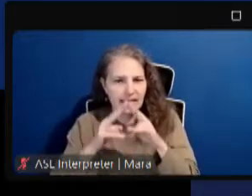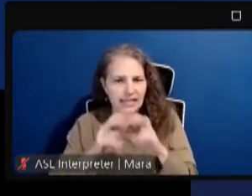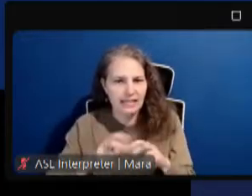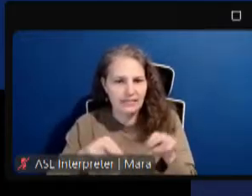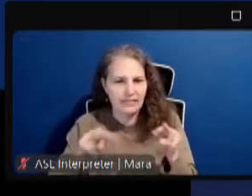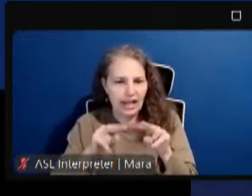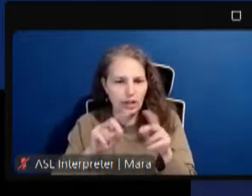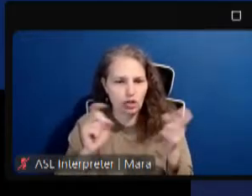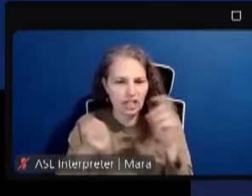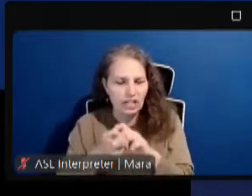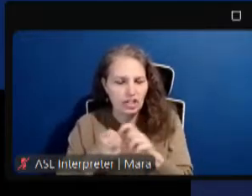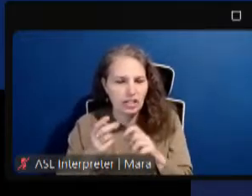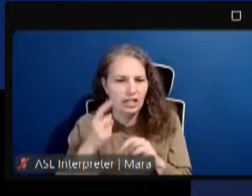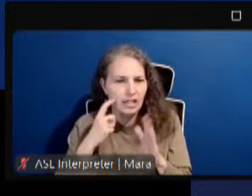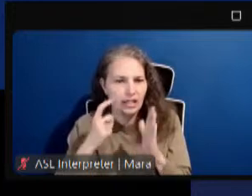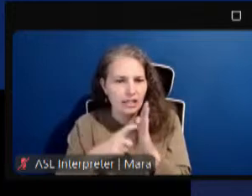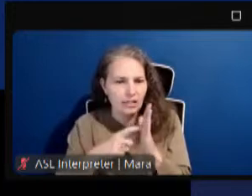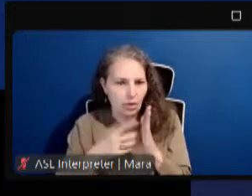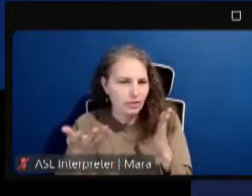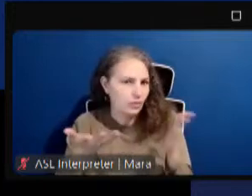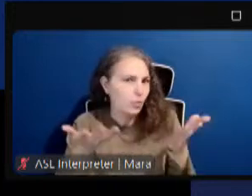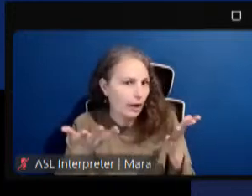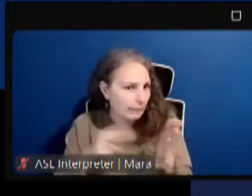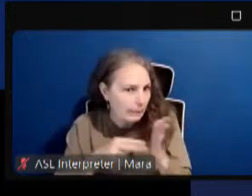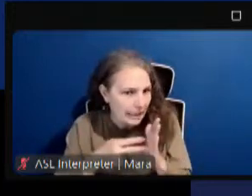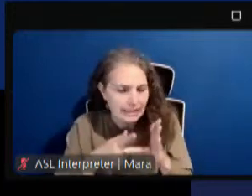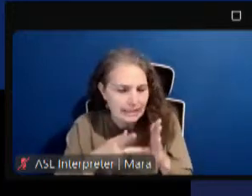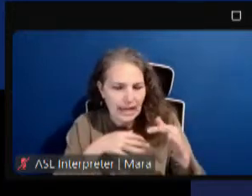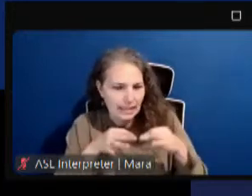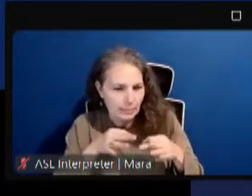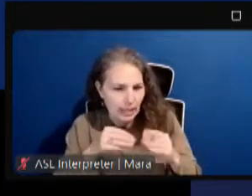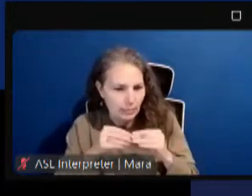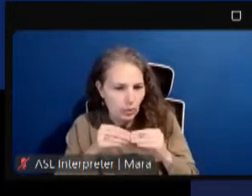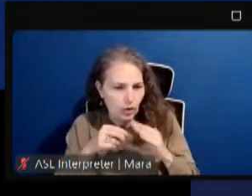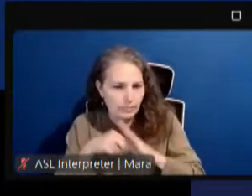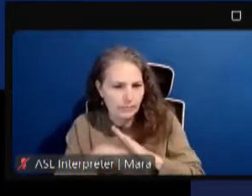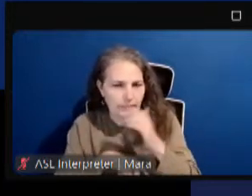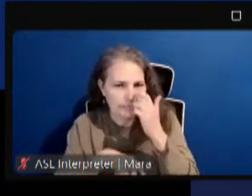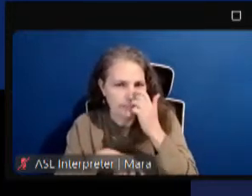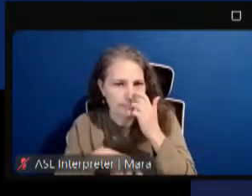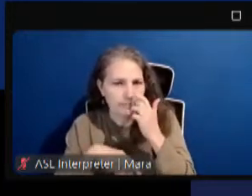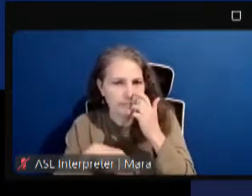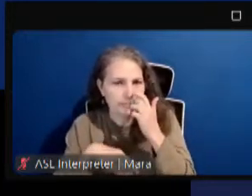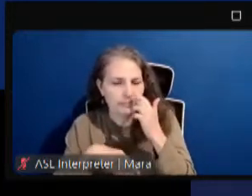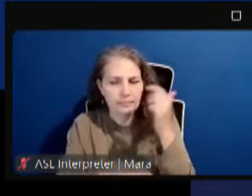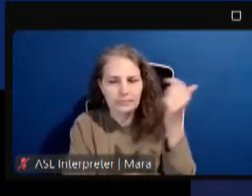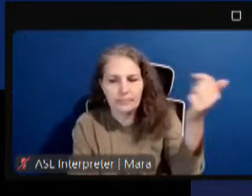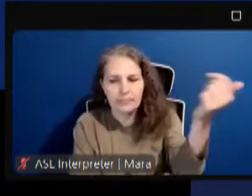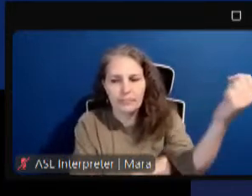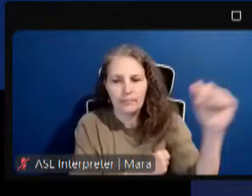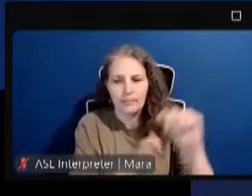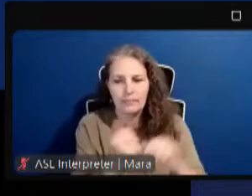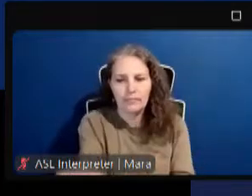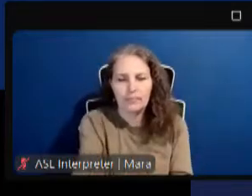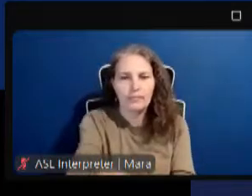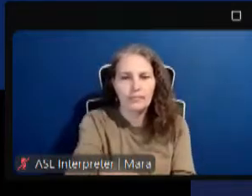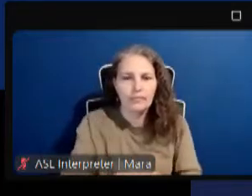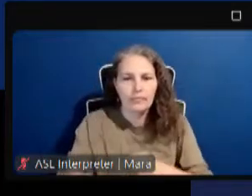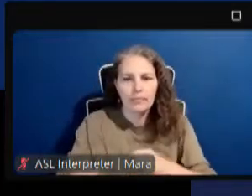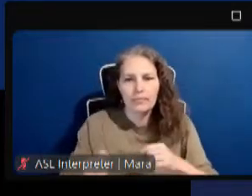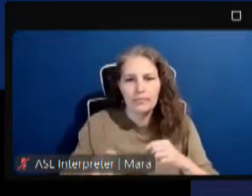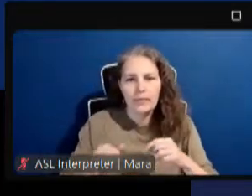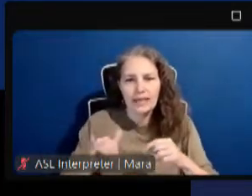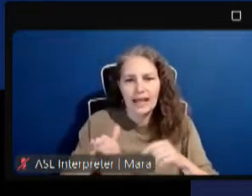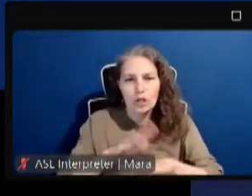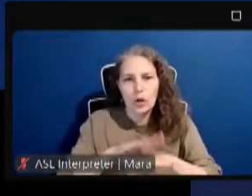and kind of explain exactly what that is and why that notice of assessed value change doesn't quite reflect what